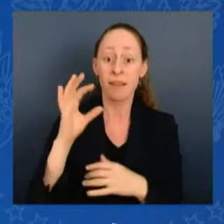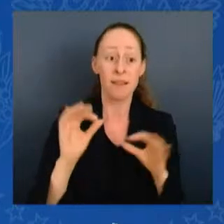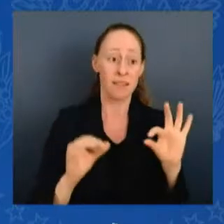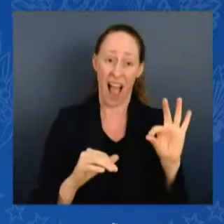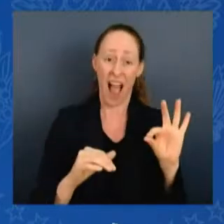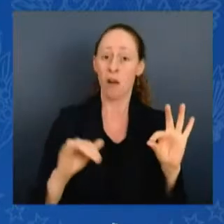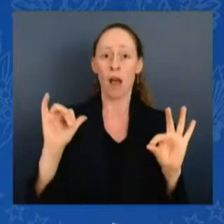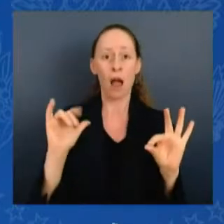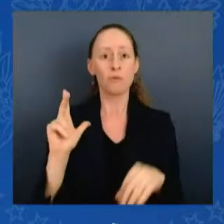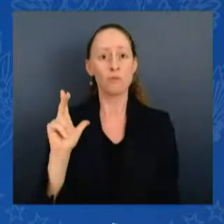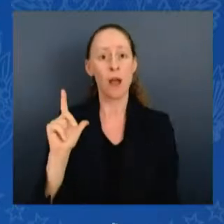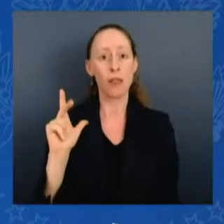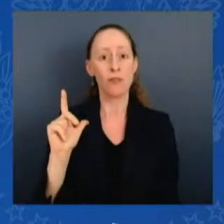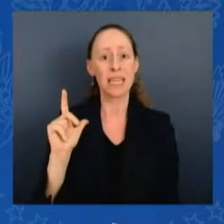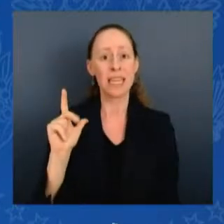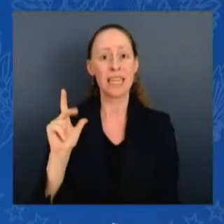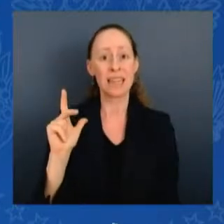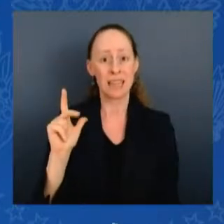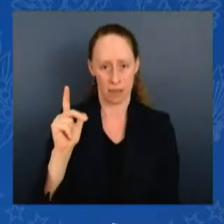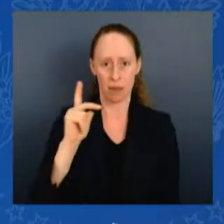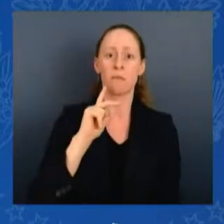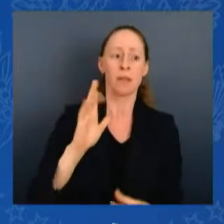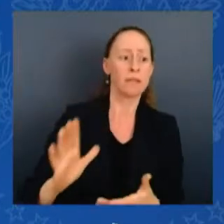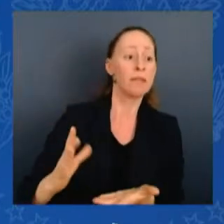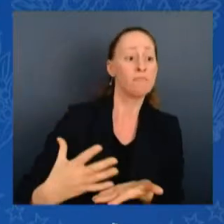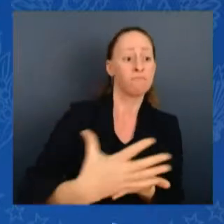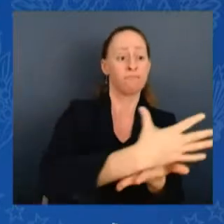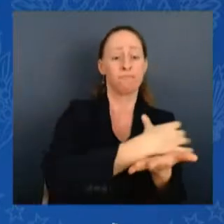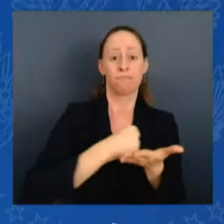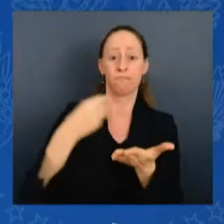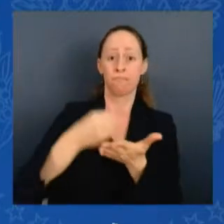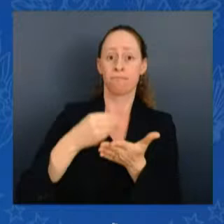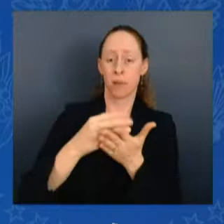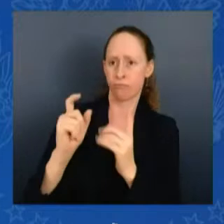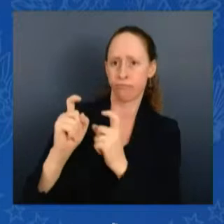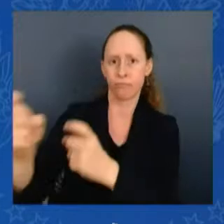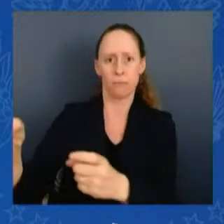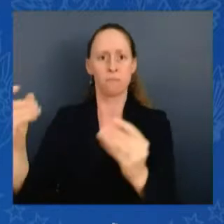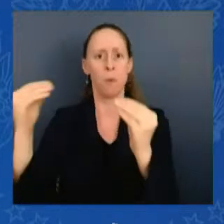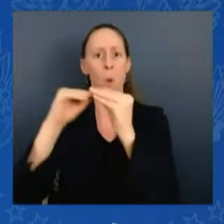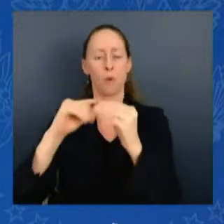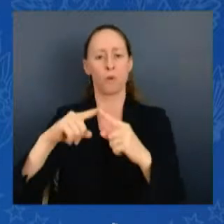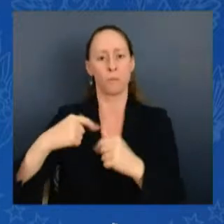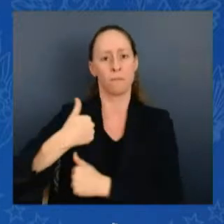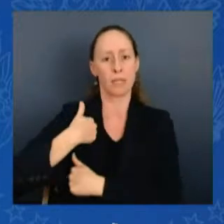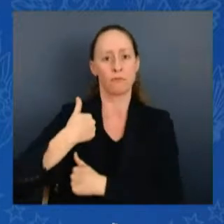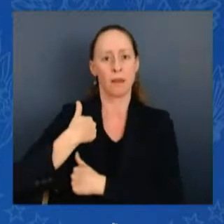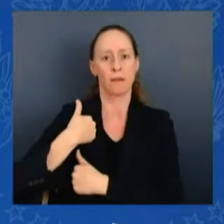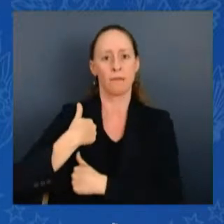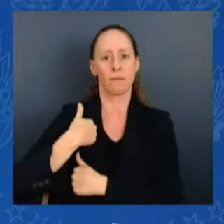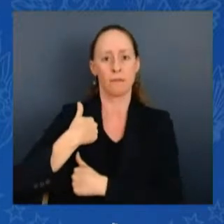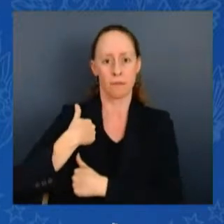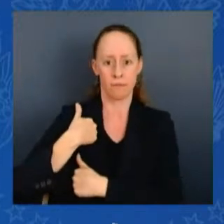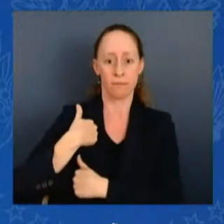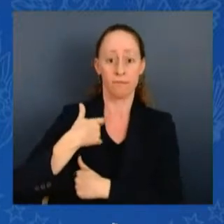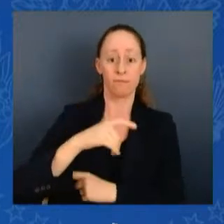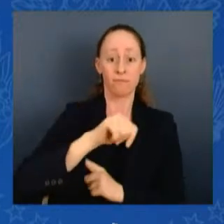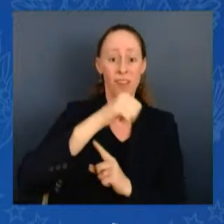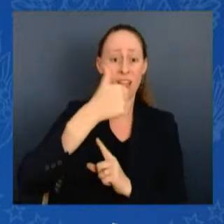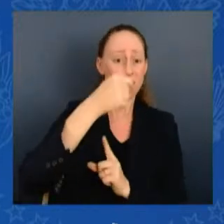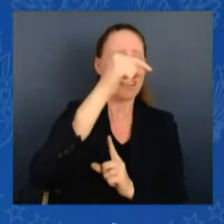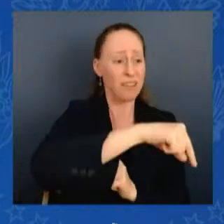And some will spend more than that. And the remaining countries that have not yet reached that milestone will get there